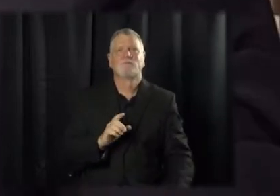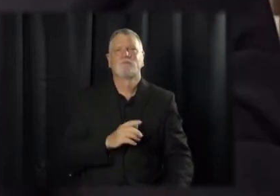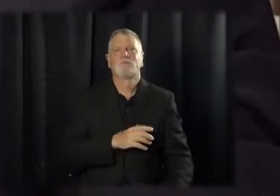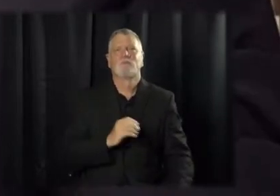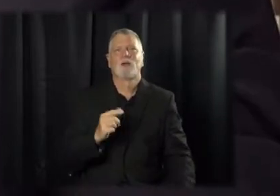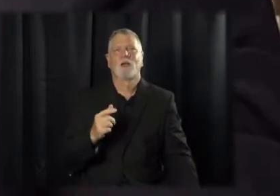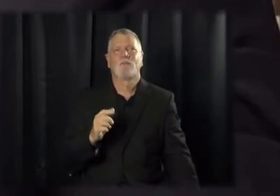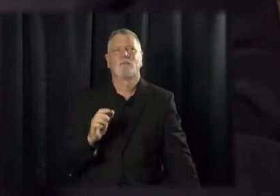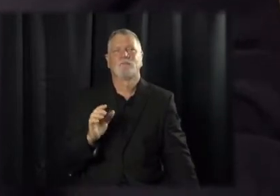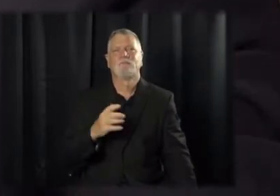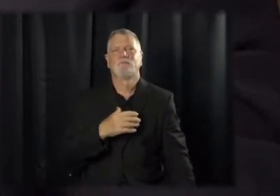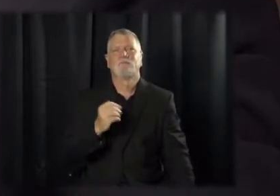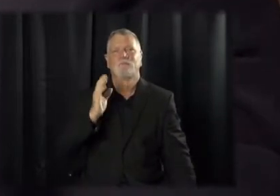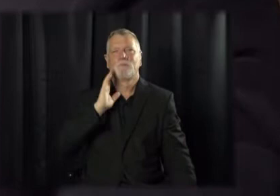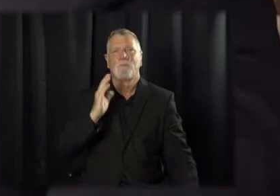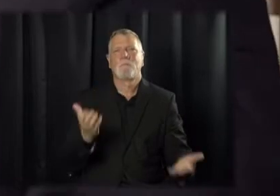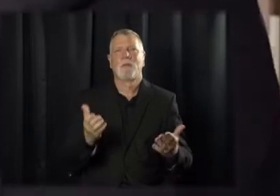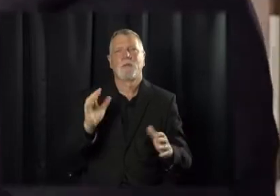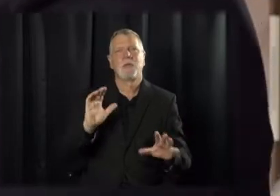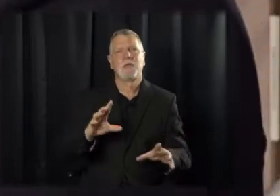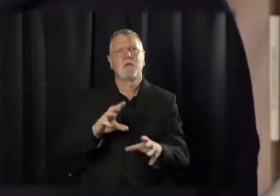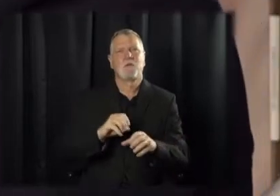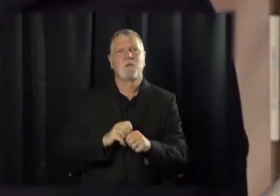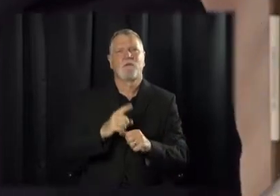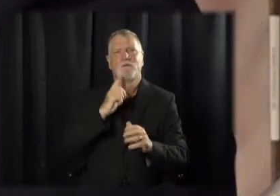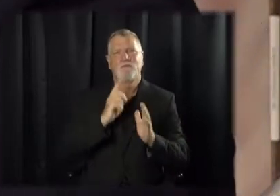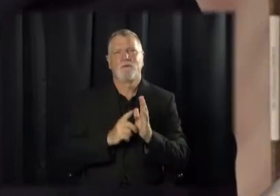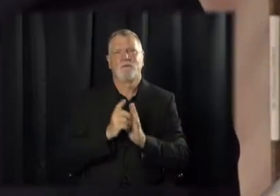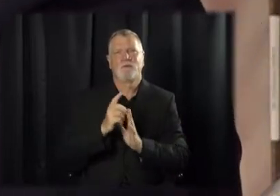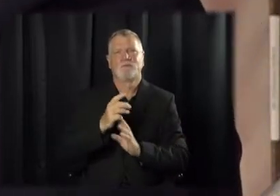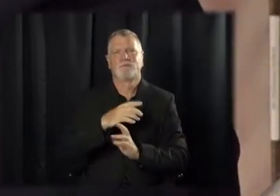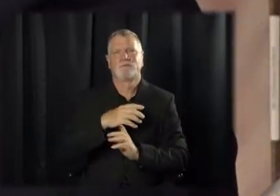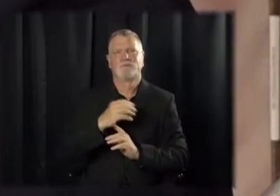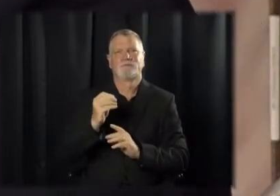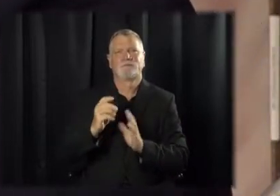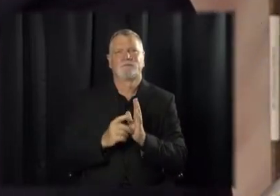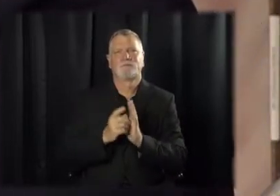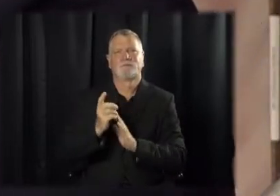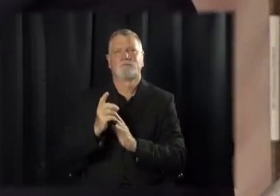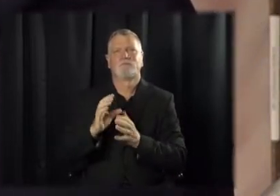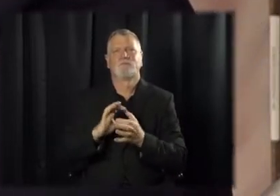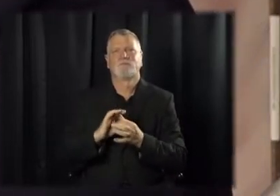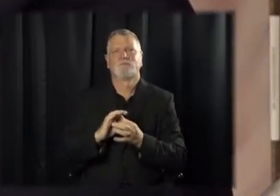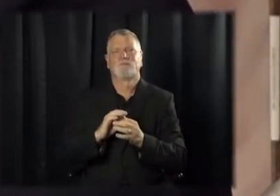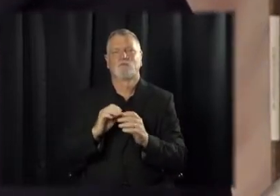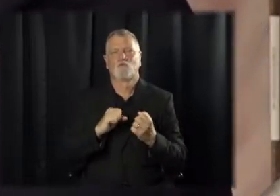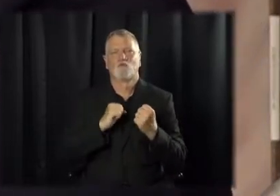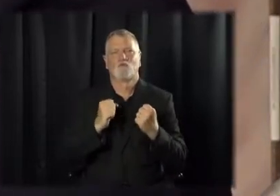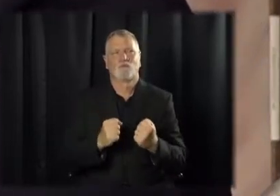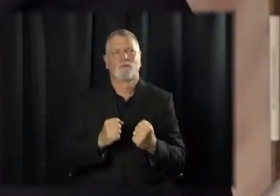gap, and this may include the development